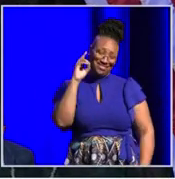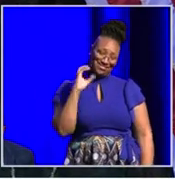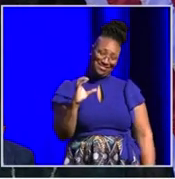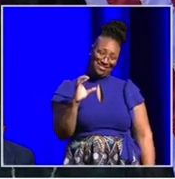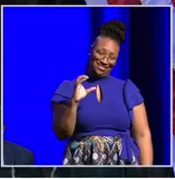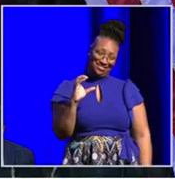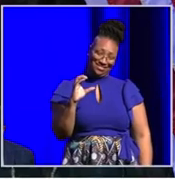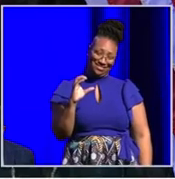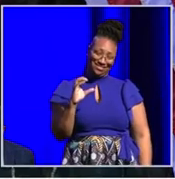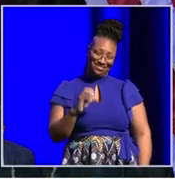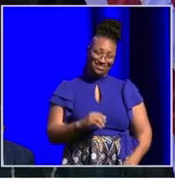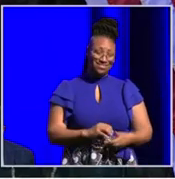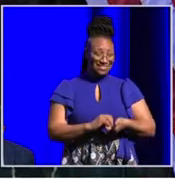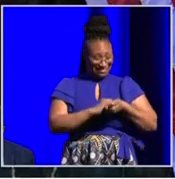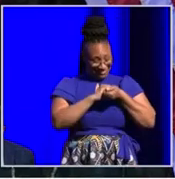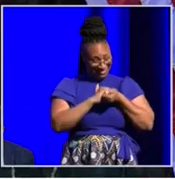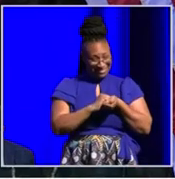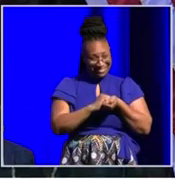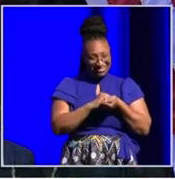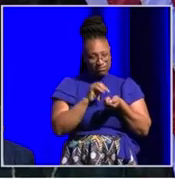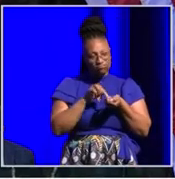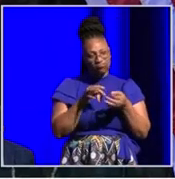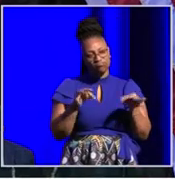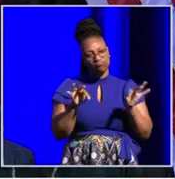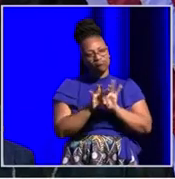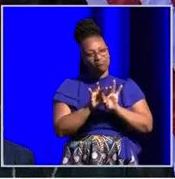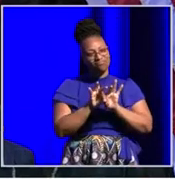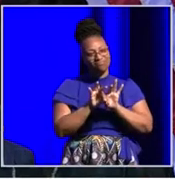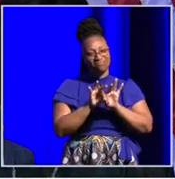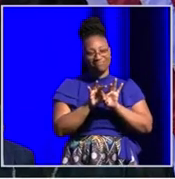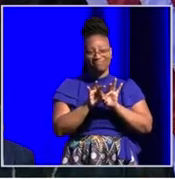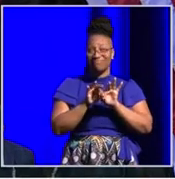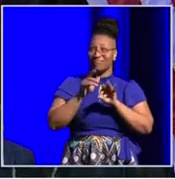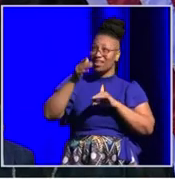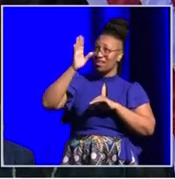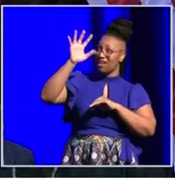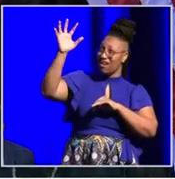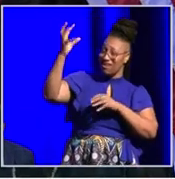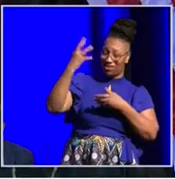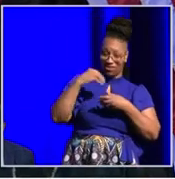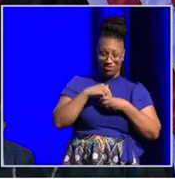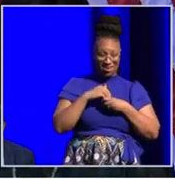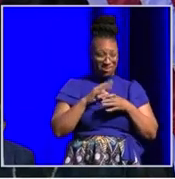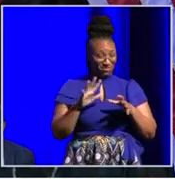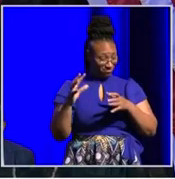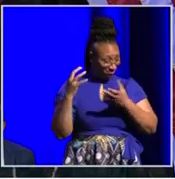together. Almighty God, we ask that you help these leaders and every single